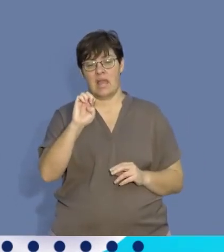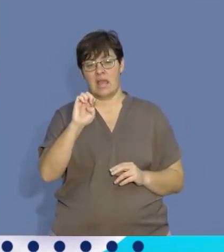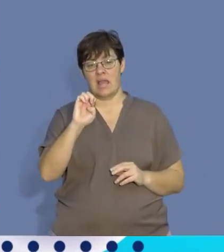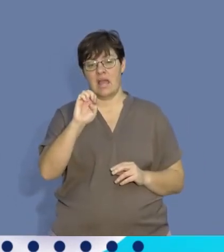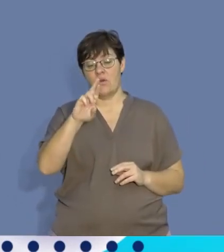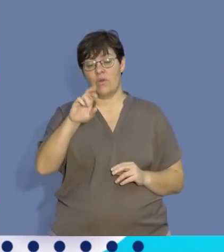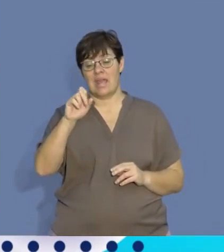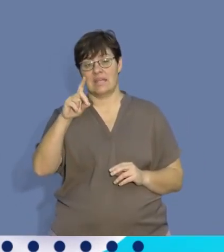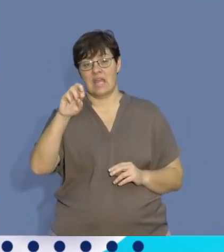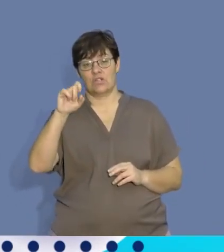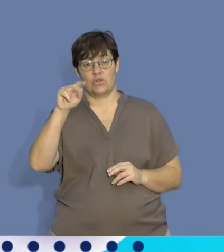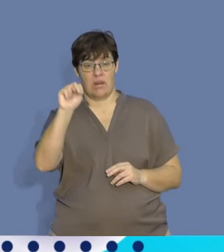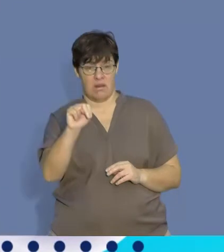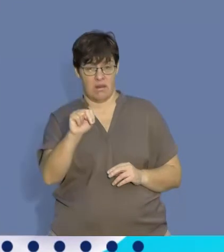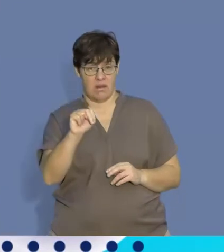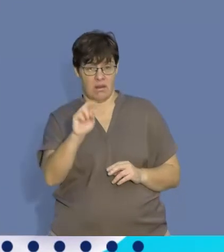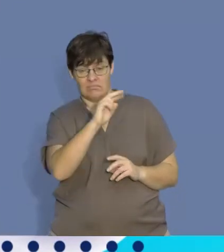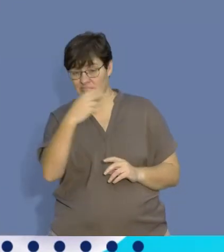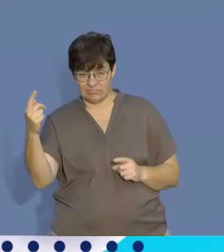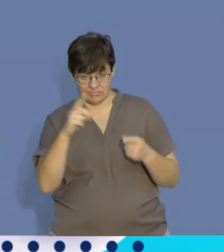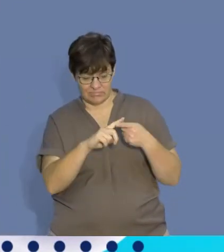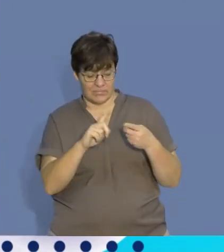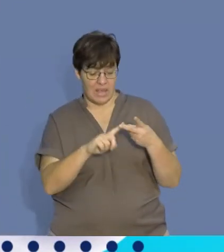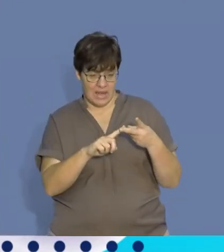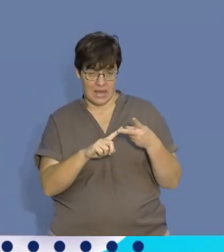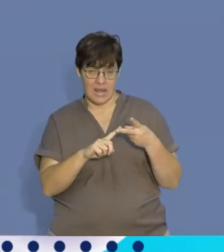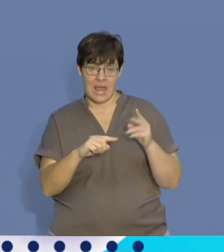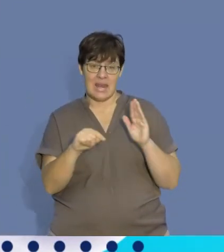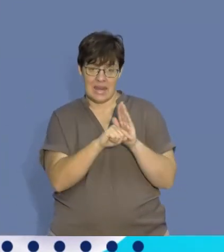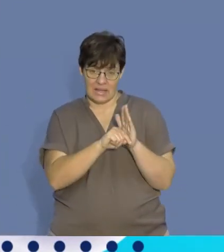of radiation, and where the electrons get